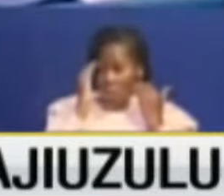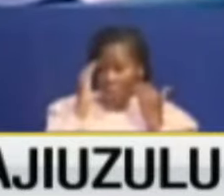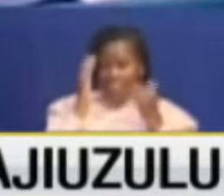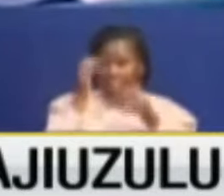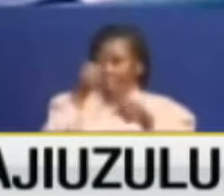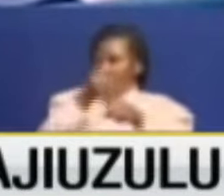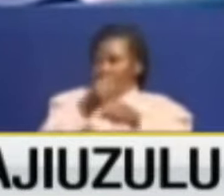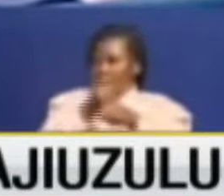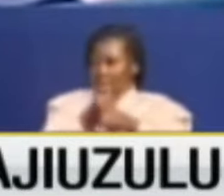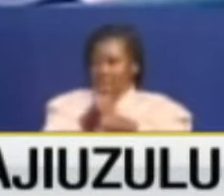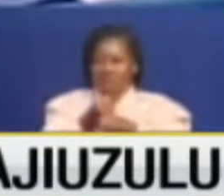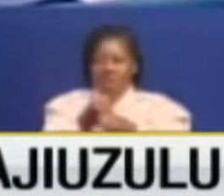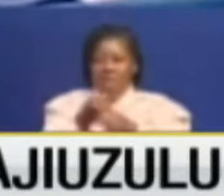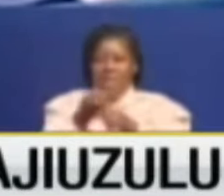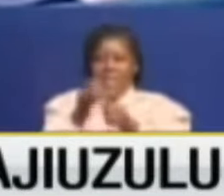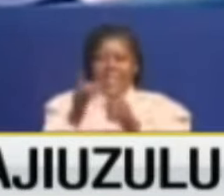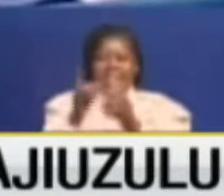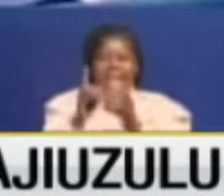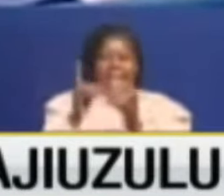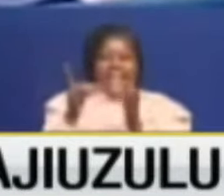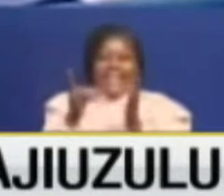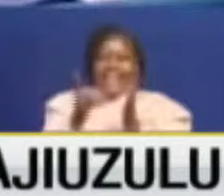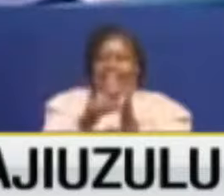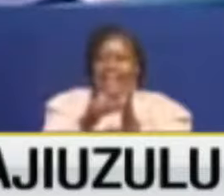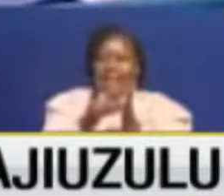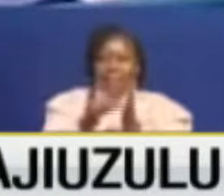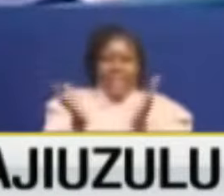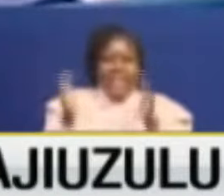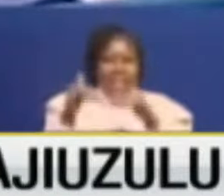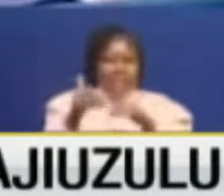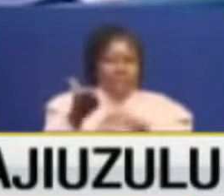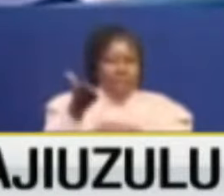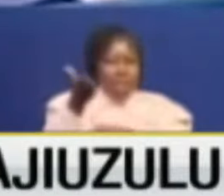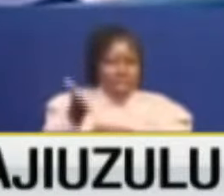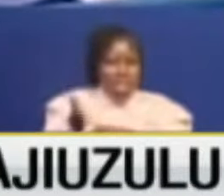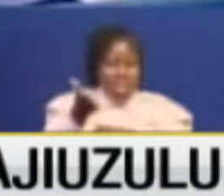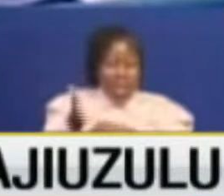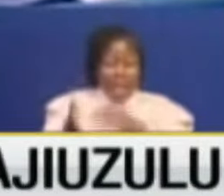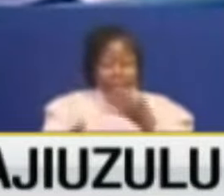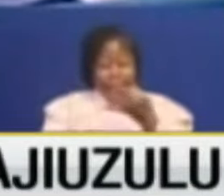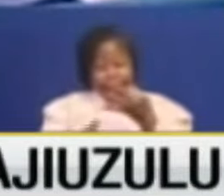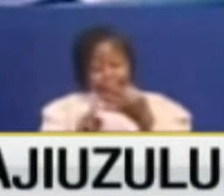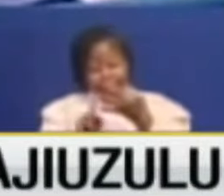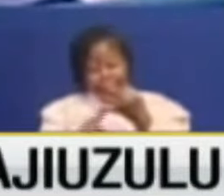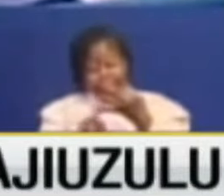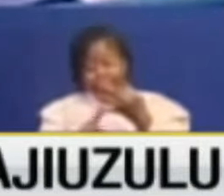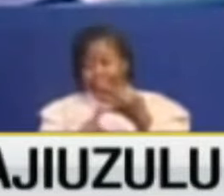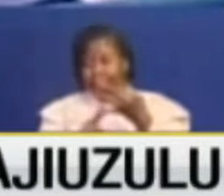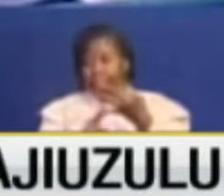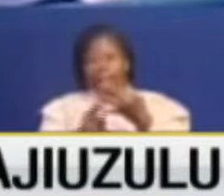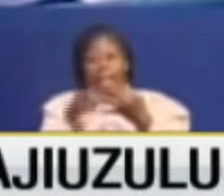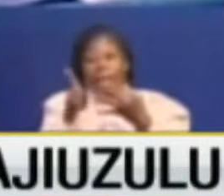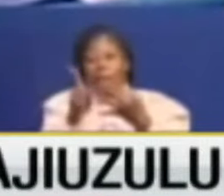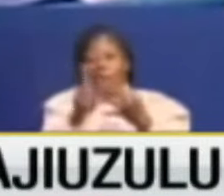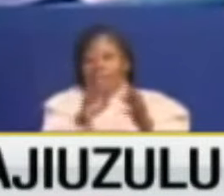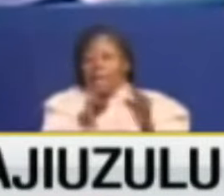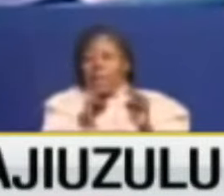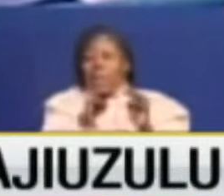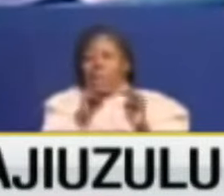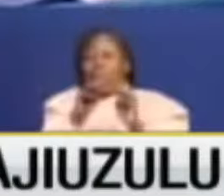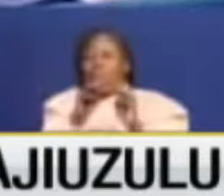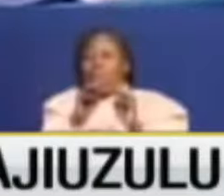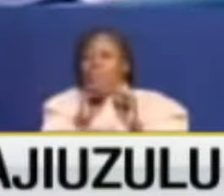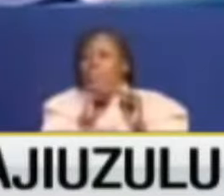workings of that assembly to a fairly high level. Number three, he was the mover of the impeachment